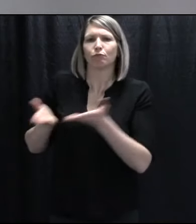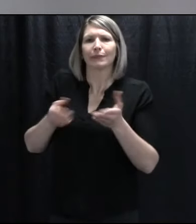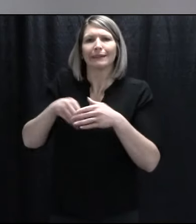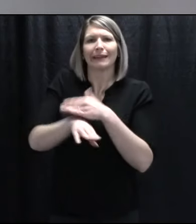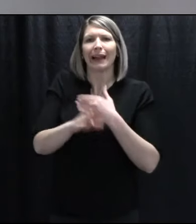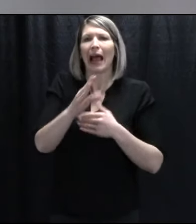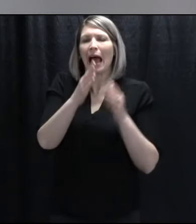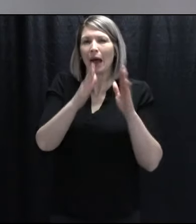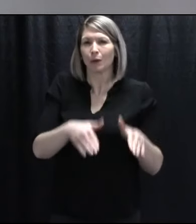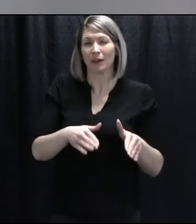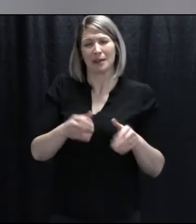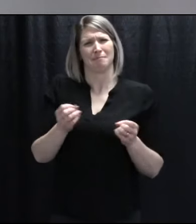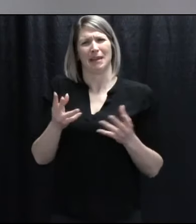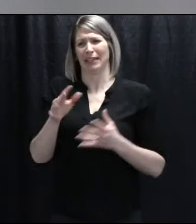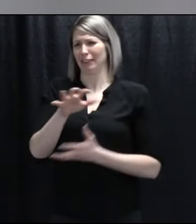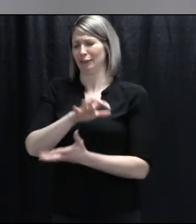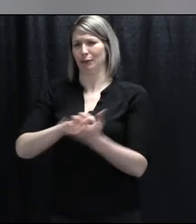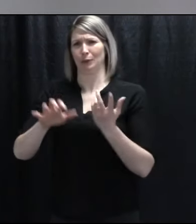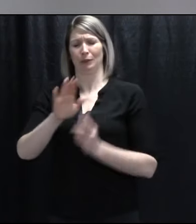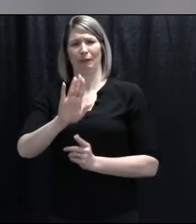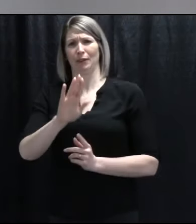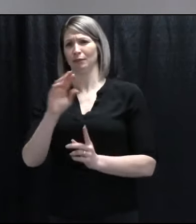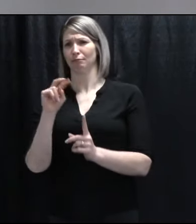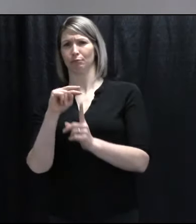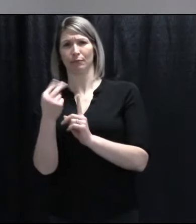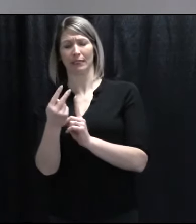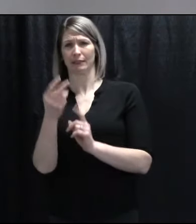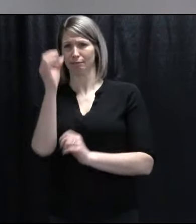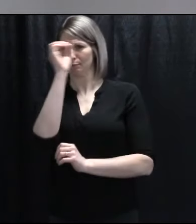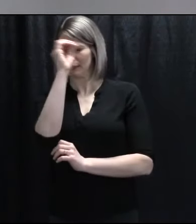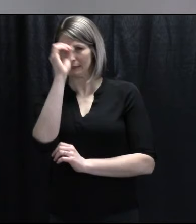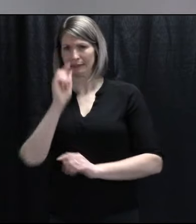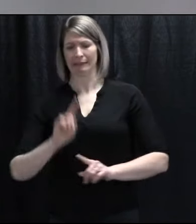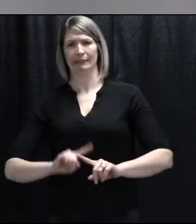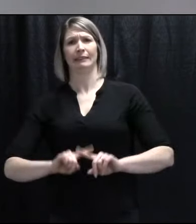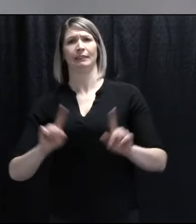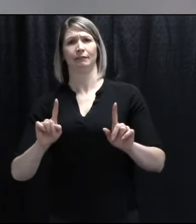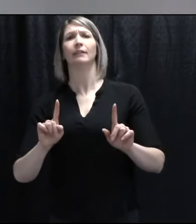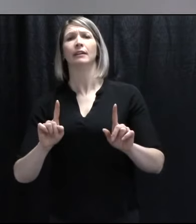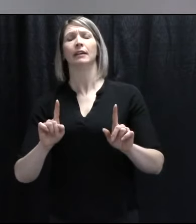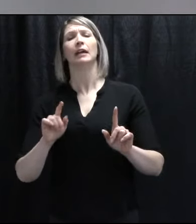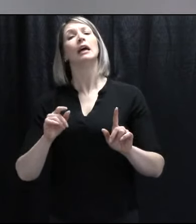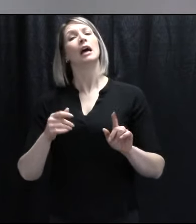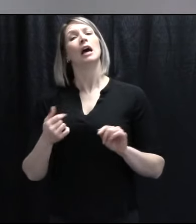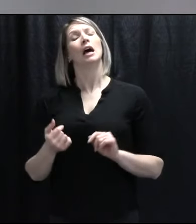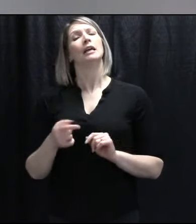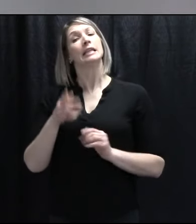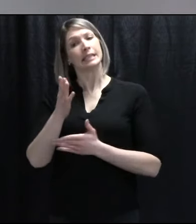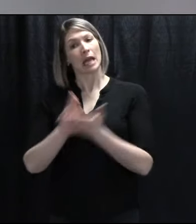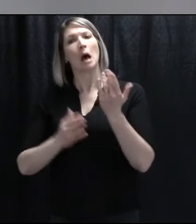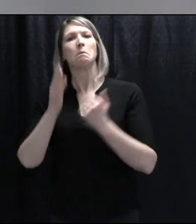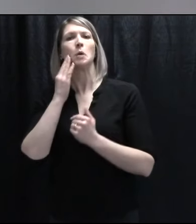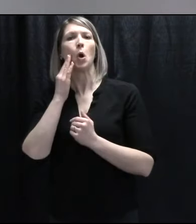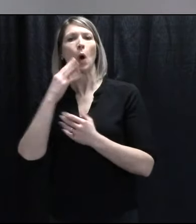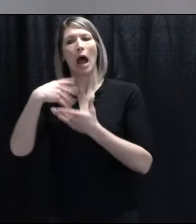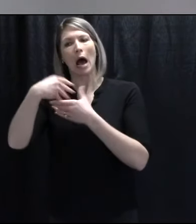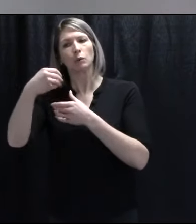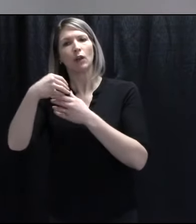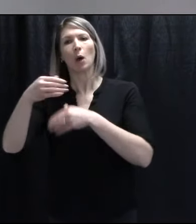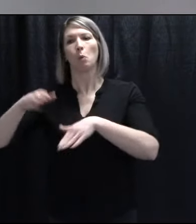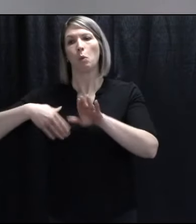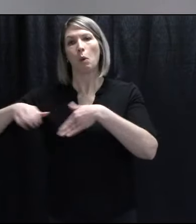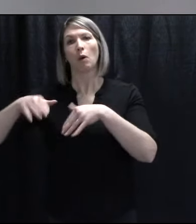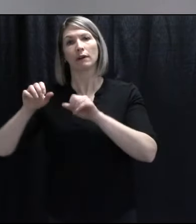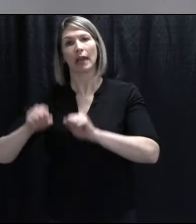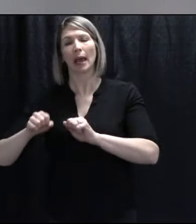who've gone for walks around their community while keeping in mind social distancing practices, but are still leaving